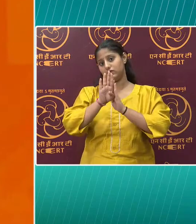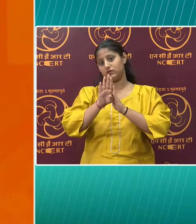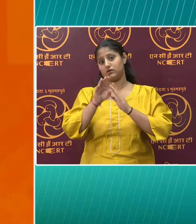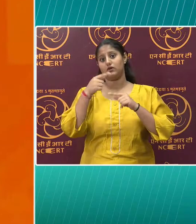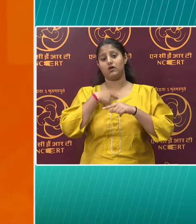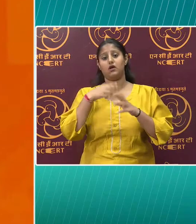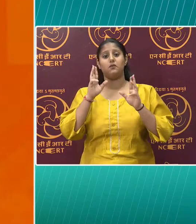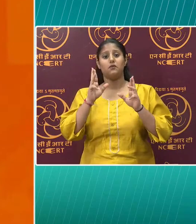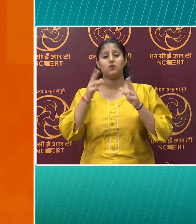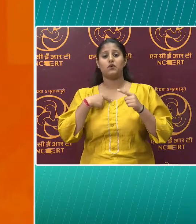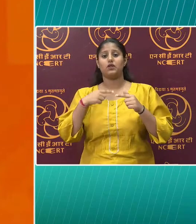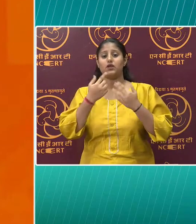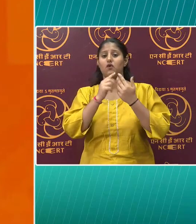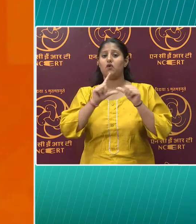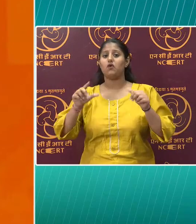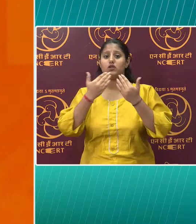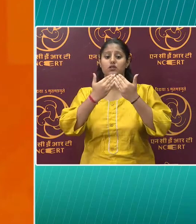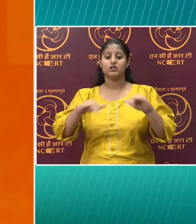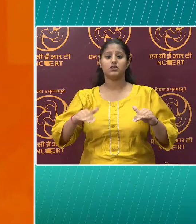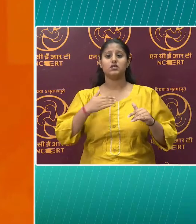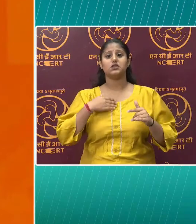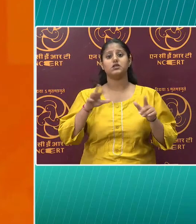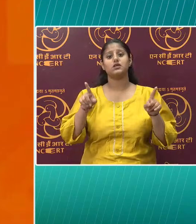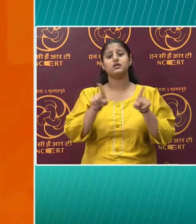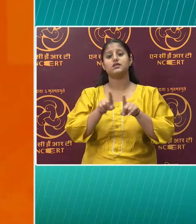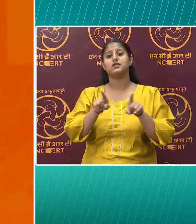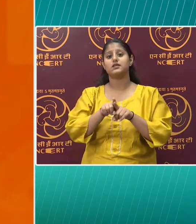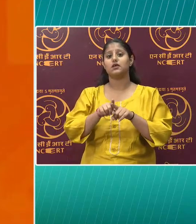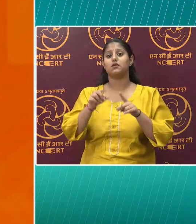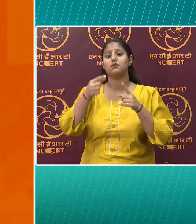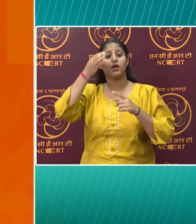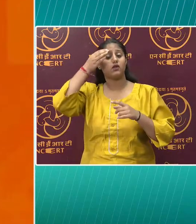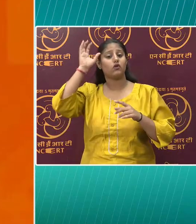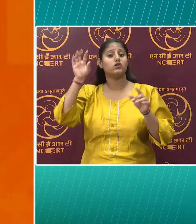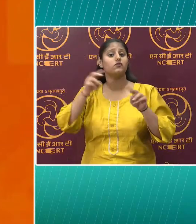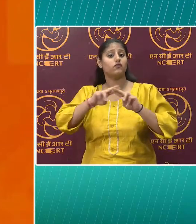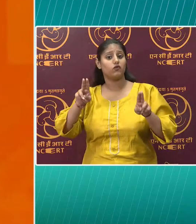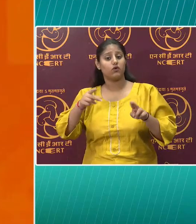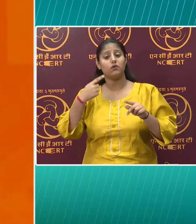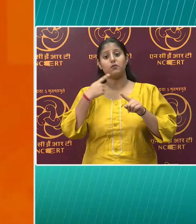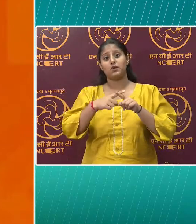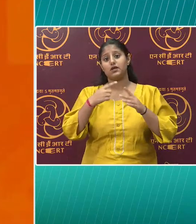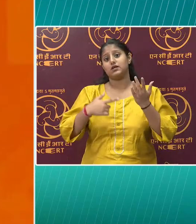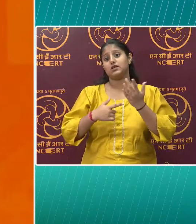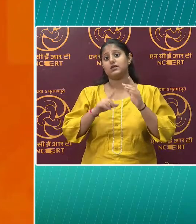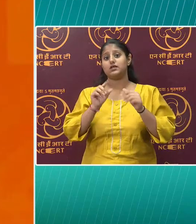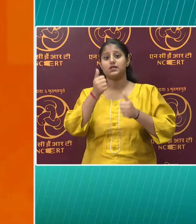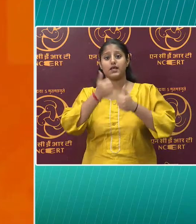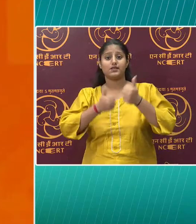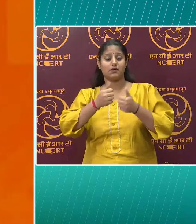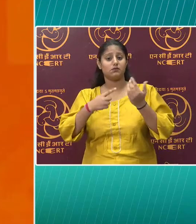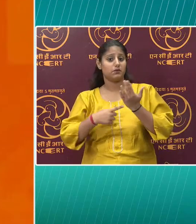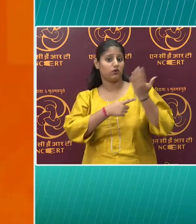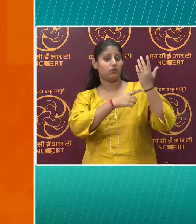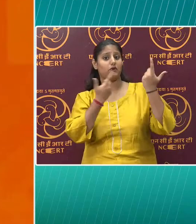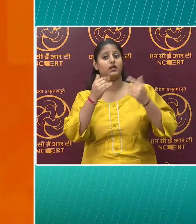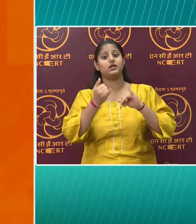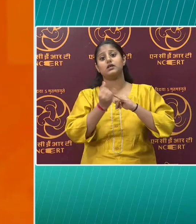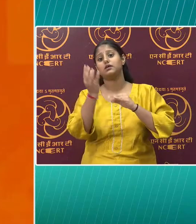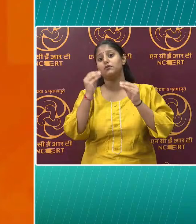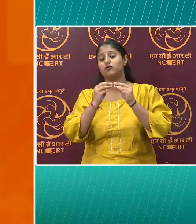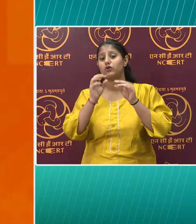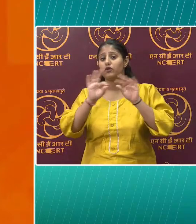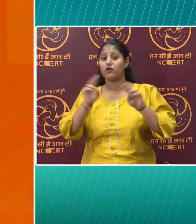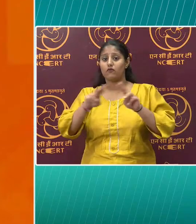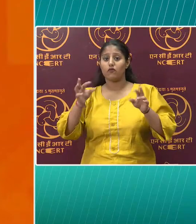ensure that every child should acquire the necessary knowledge related to the topic or the subject or the domain